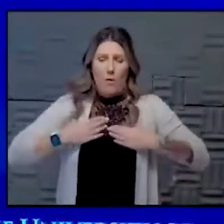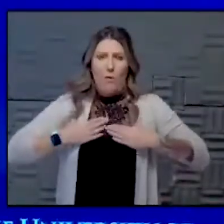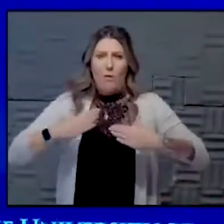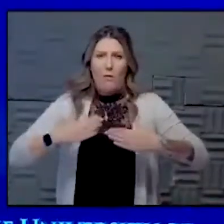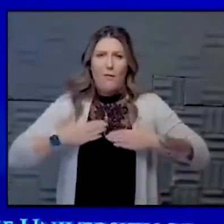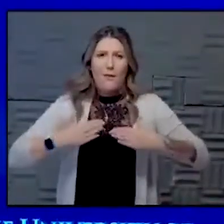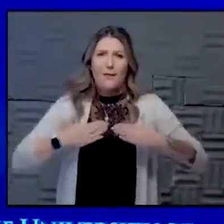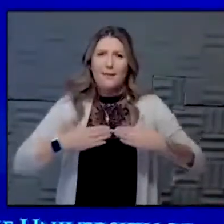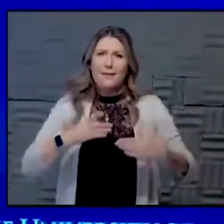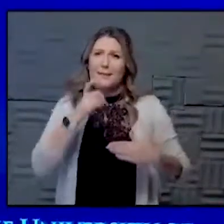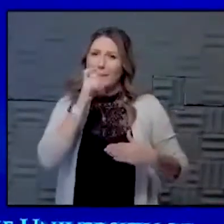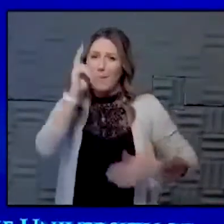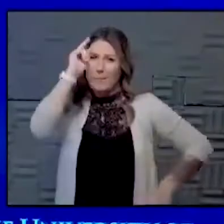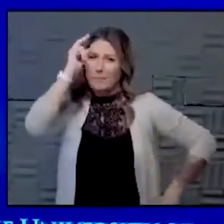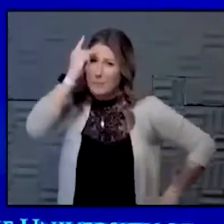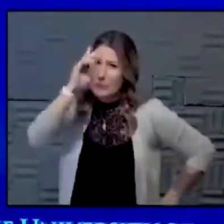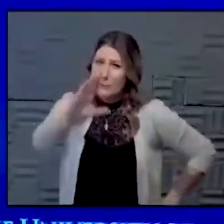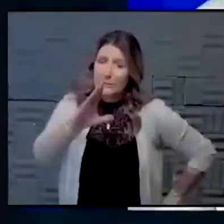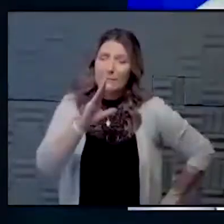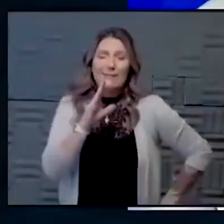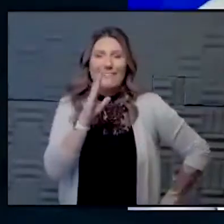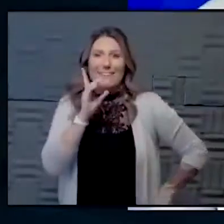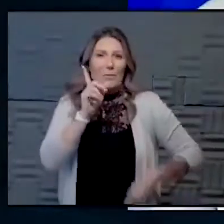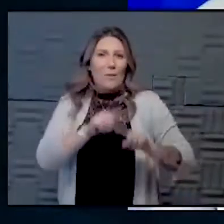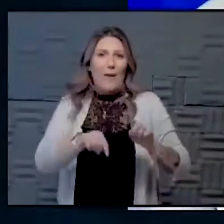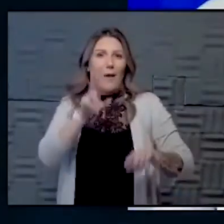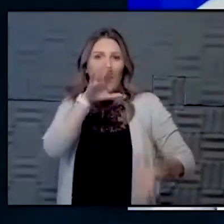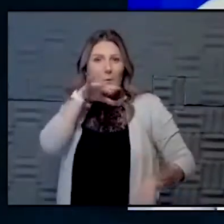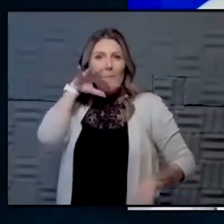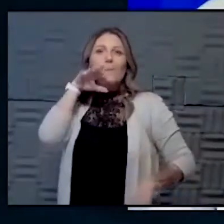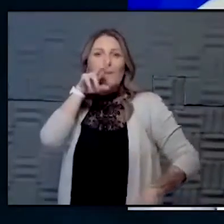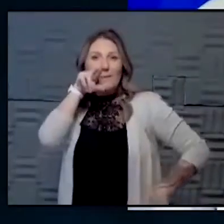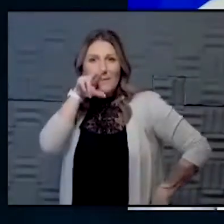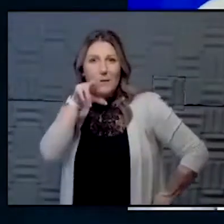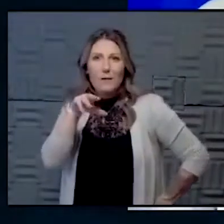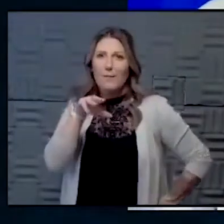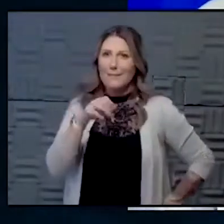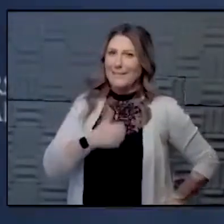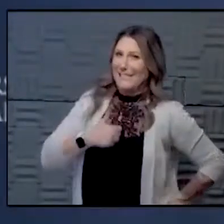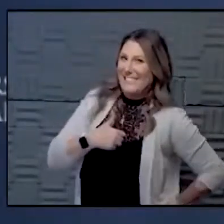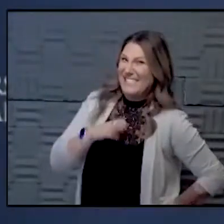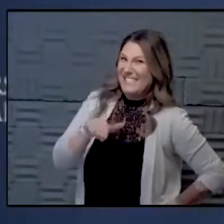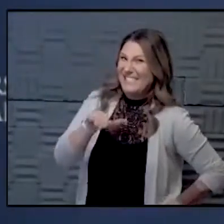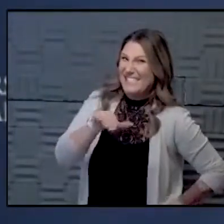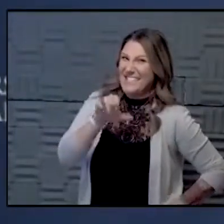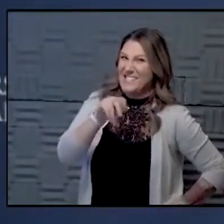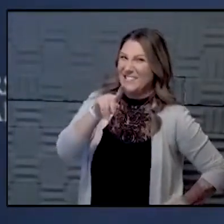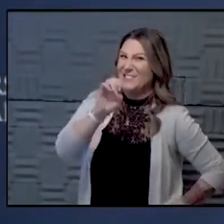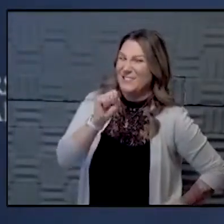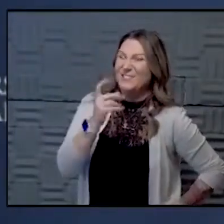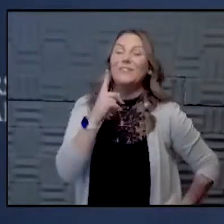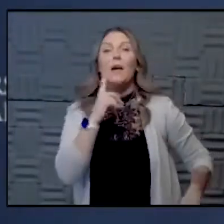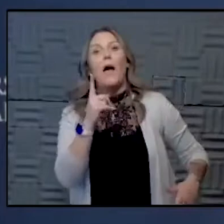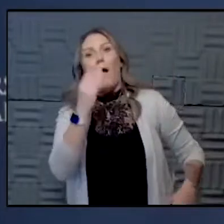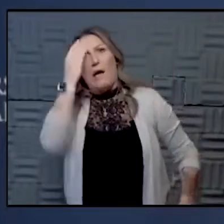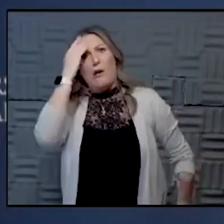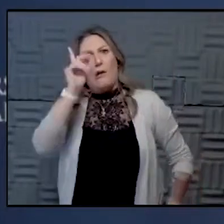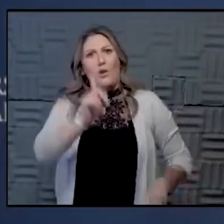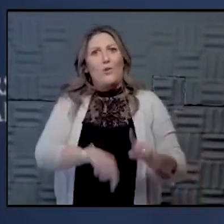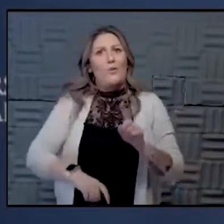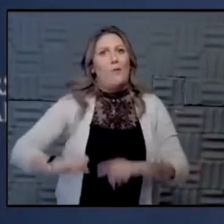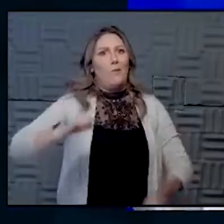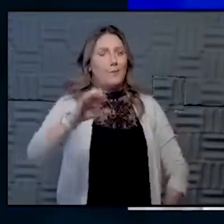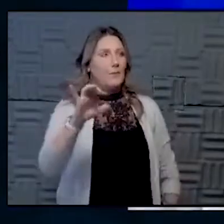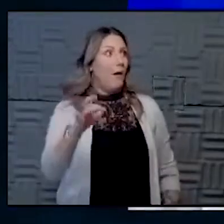mislead yourself to think you don't inhale when you have a cigar in your mouth. Sorry, Matt, go ahead. No, that's okay. I knew you weren't going to be able to resist that. I couldn't. I